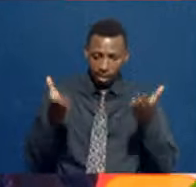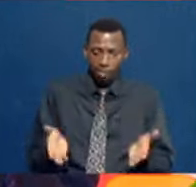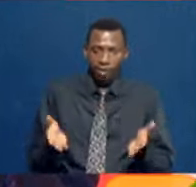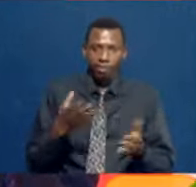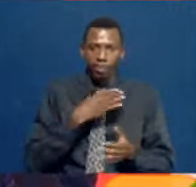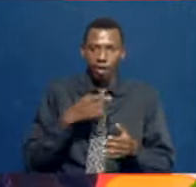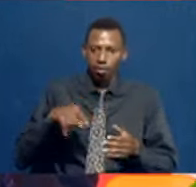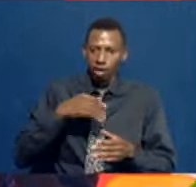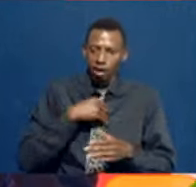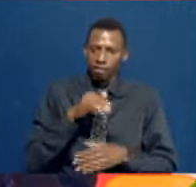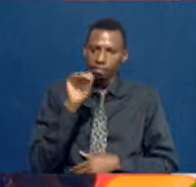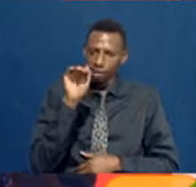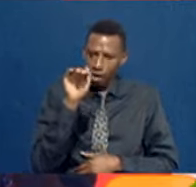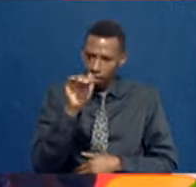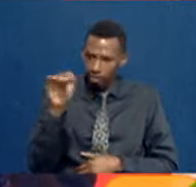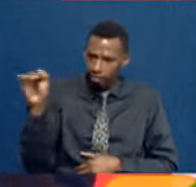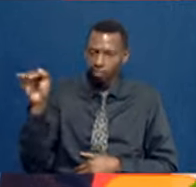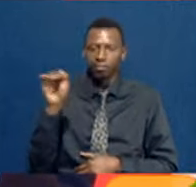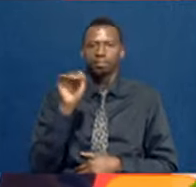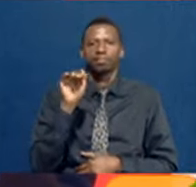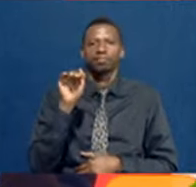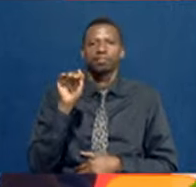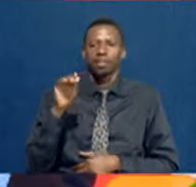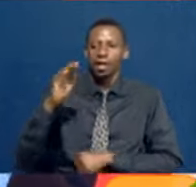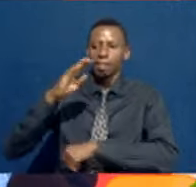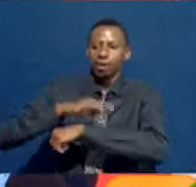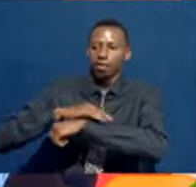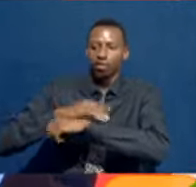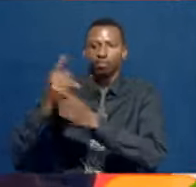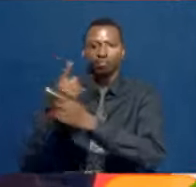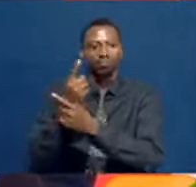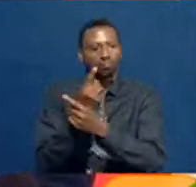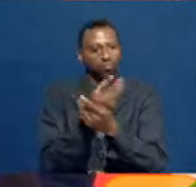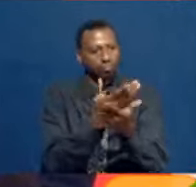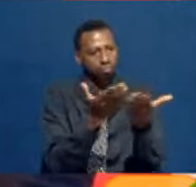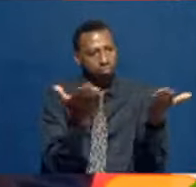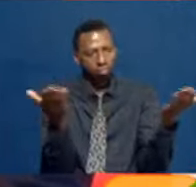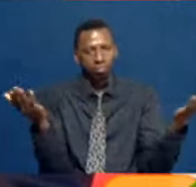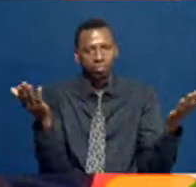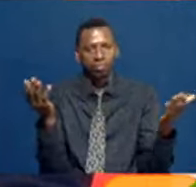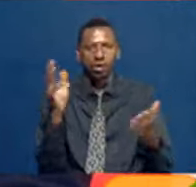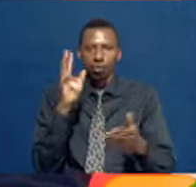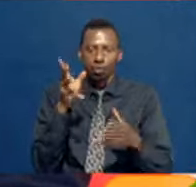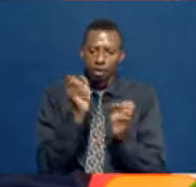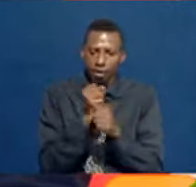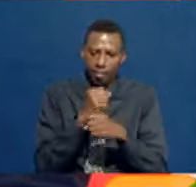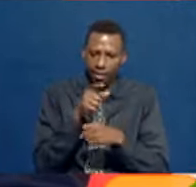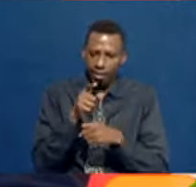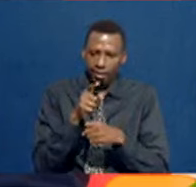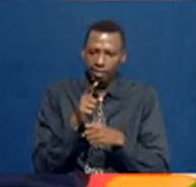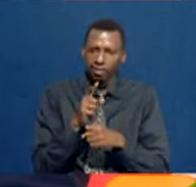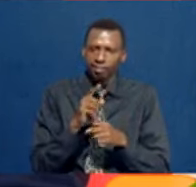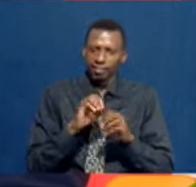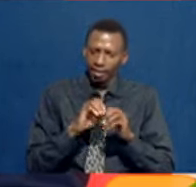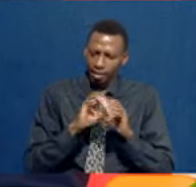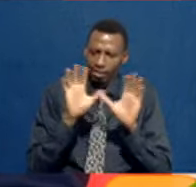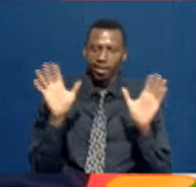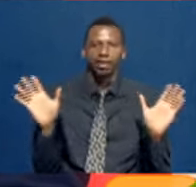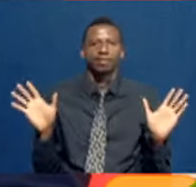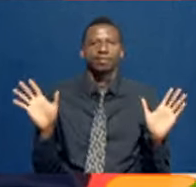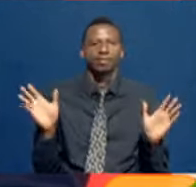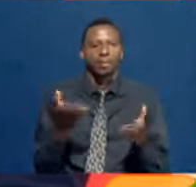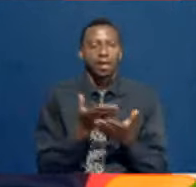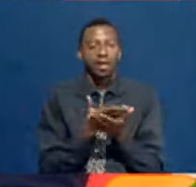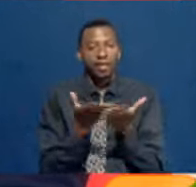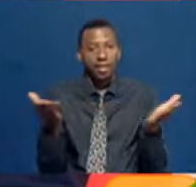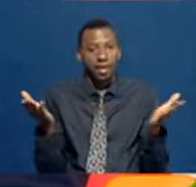we have asked the platforms that we are going to make it deliberate, that they are